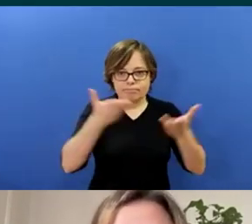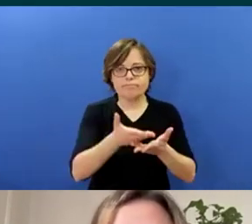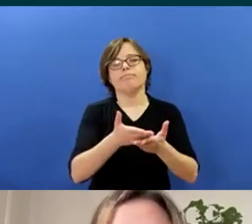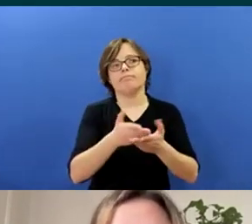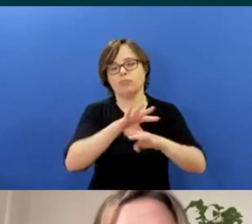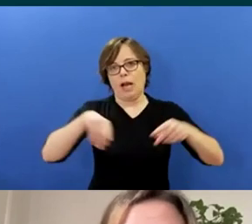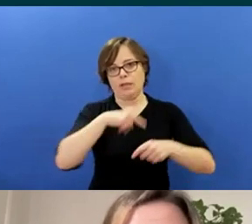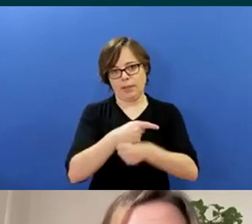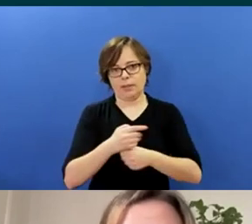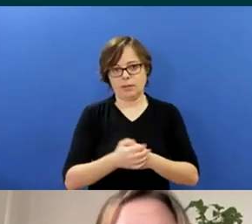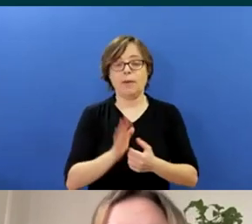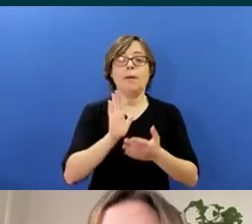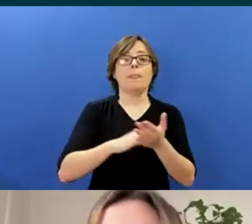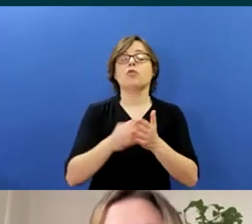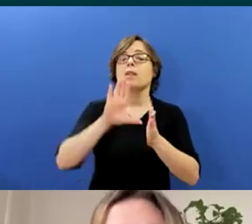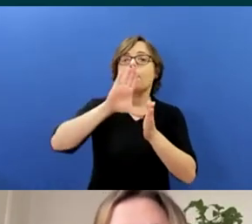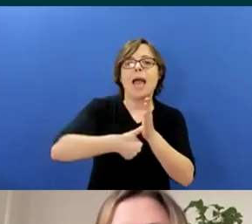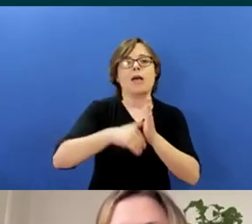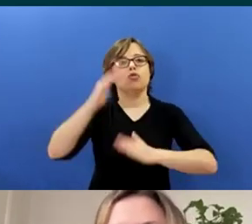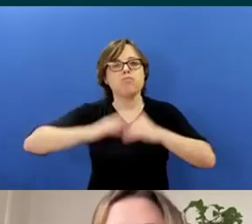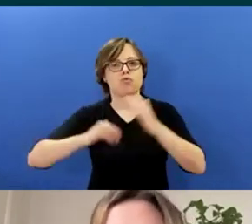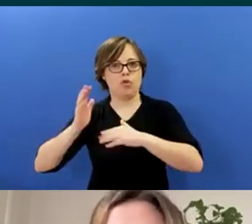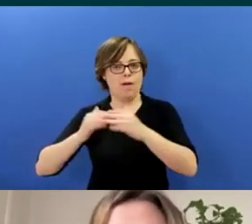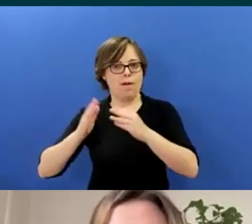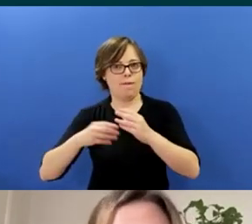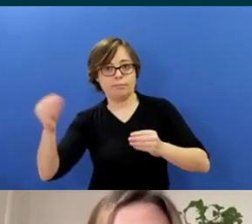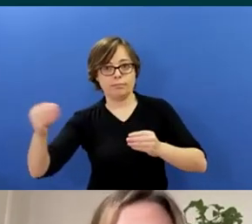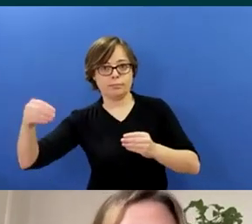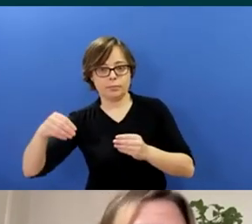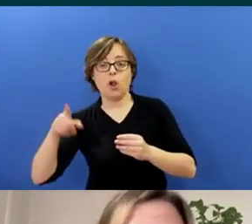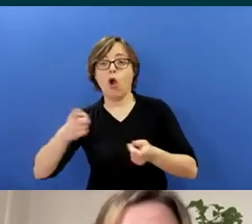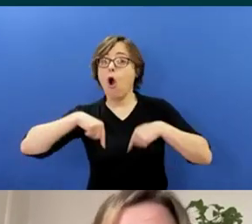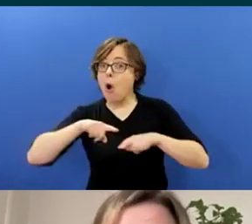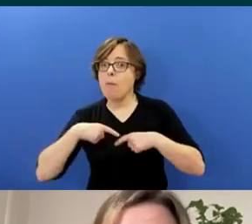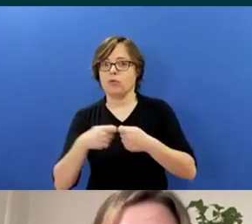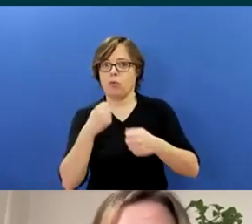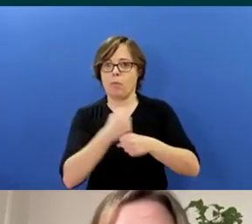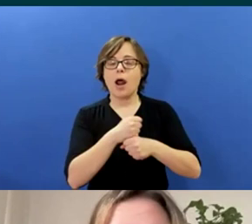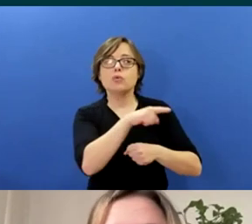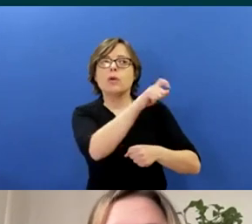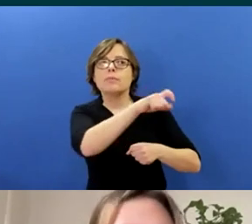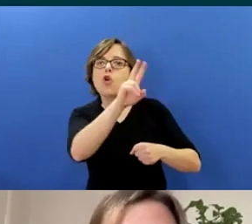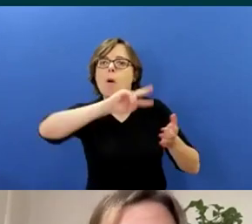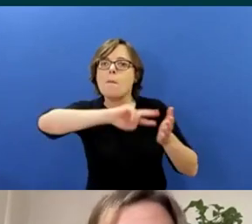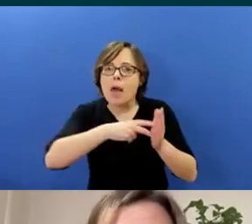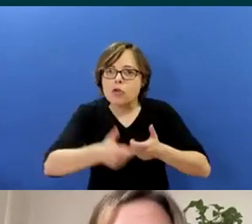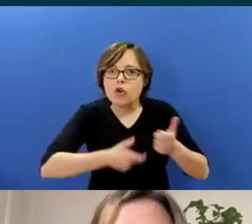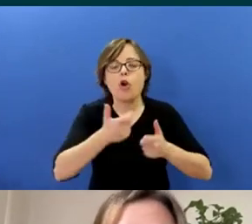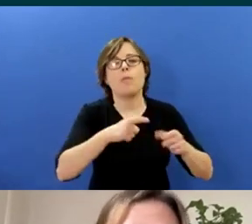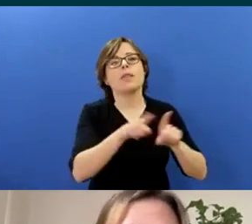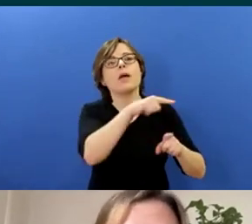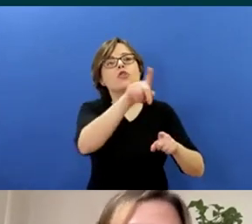collaboration between citizens working alongside planners and policymakers to ensure that public